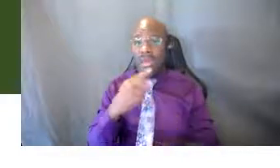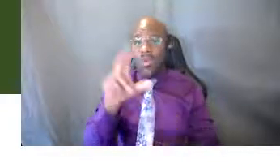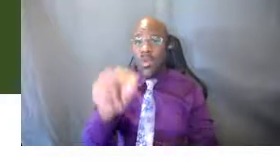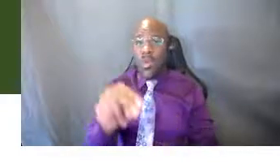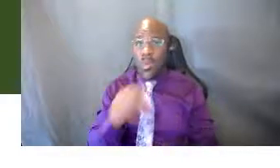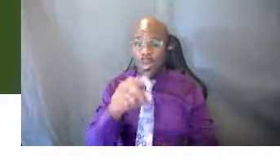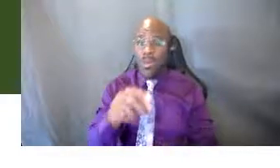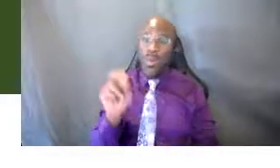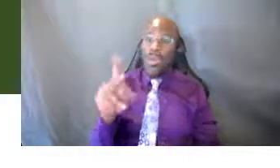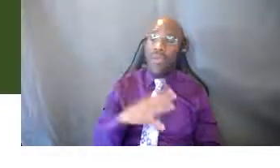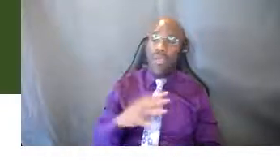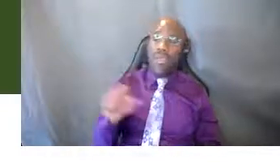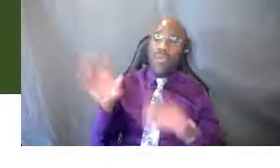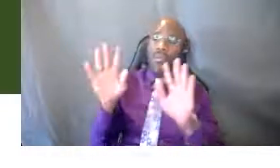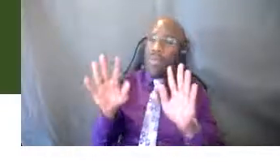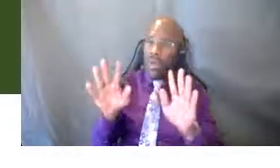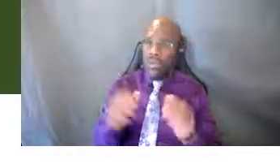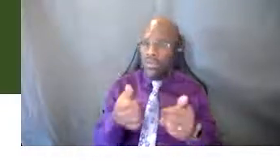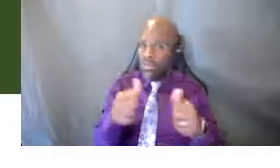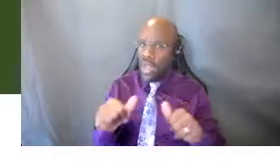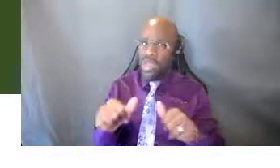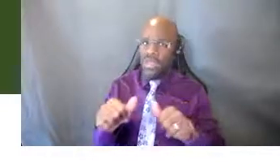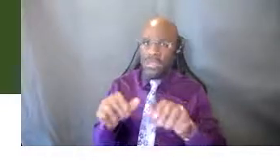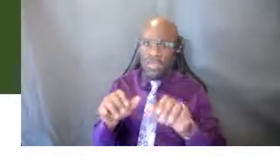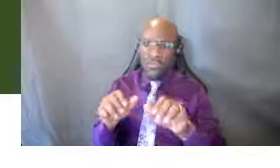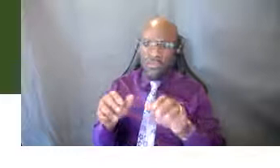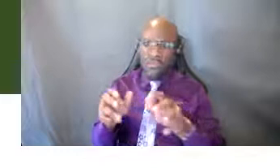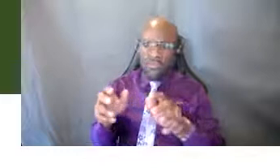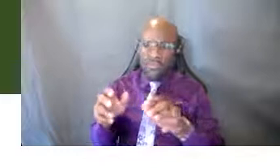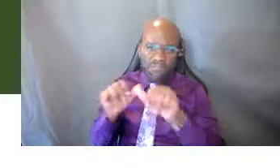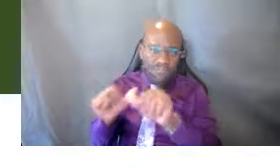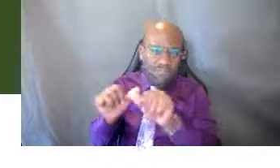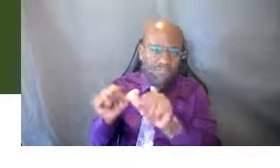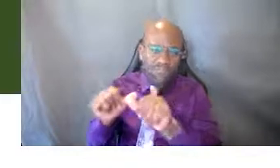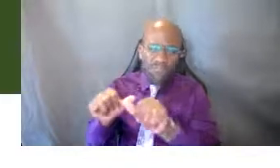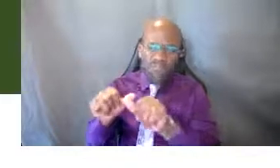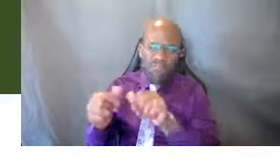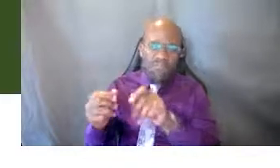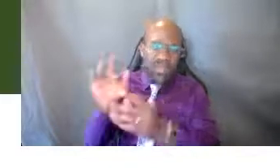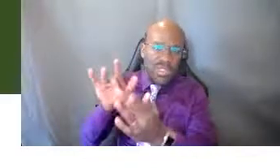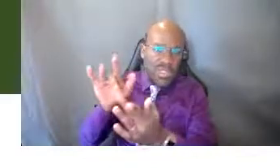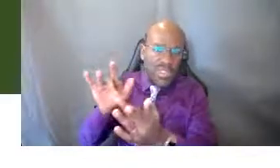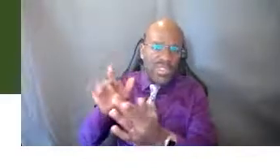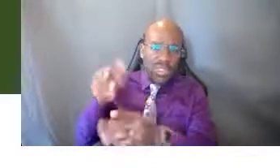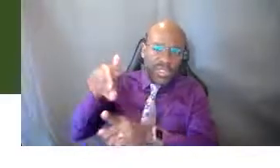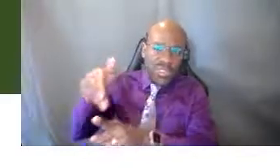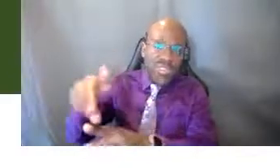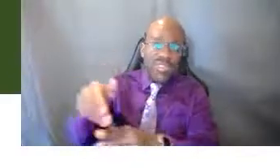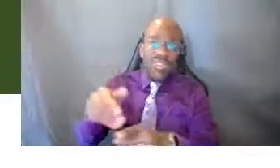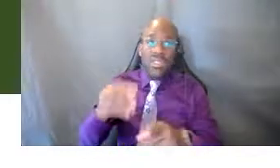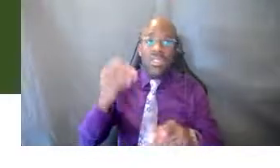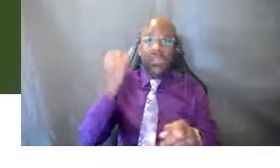advocate. And even afterwards, even if you cannot do that when you yourself are in the midst of a crisis,